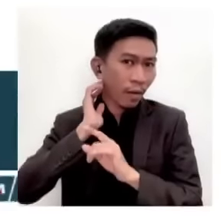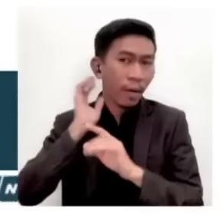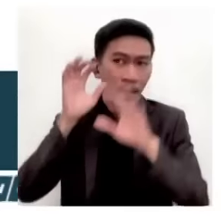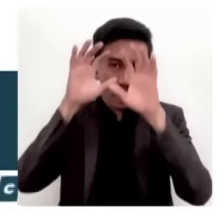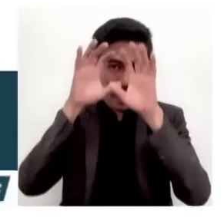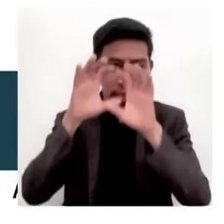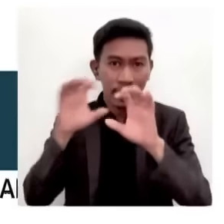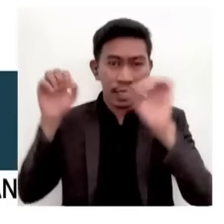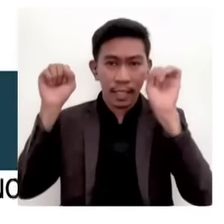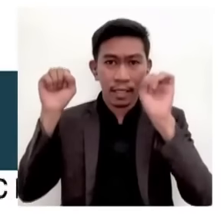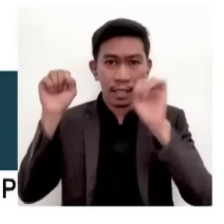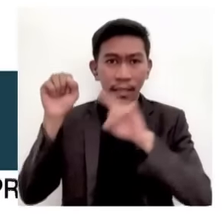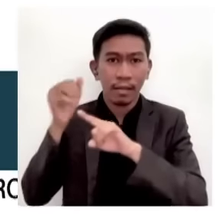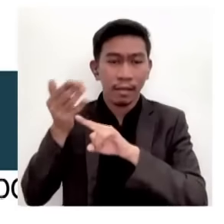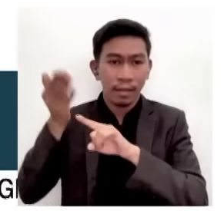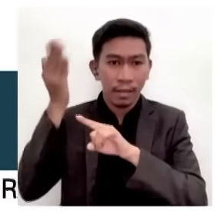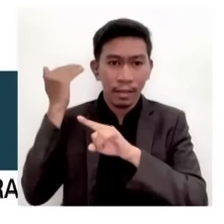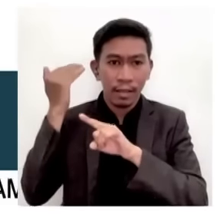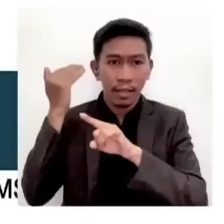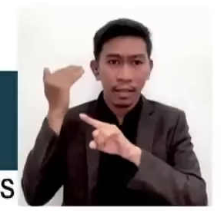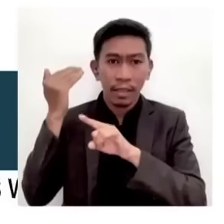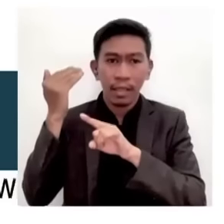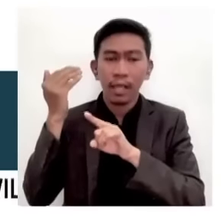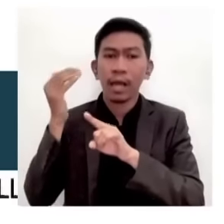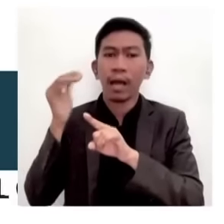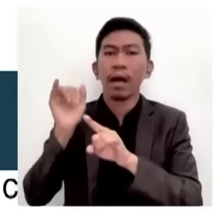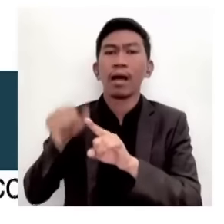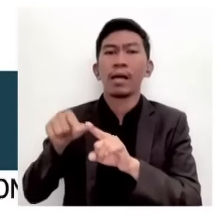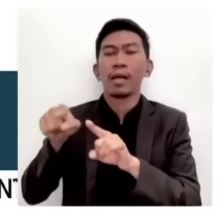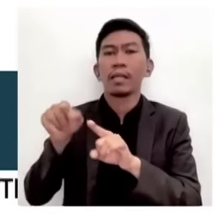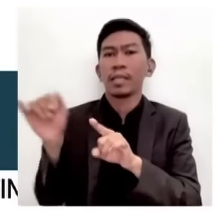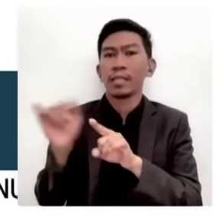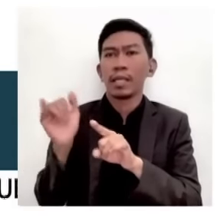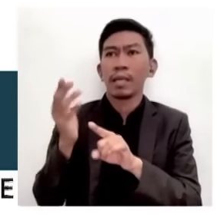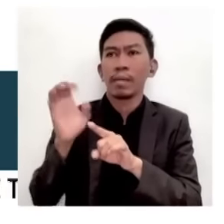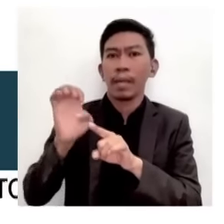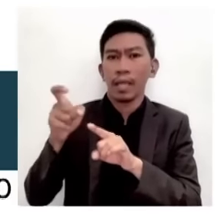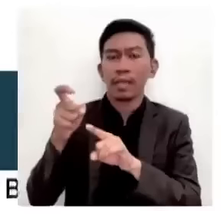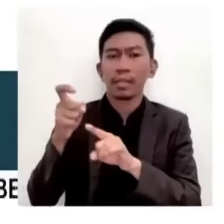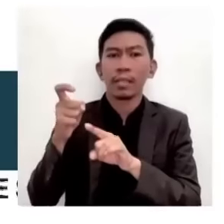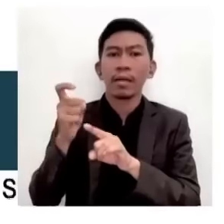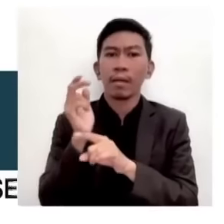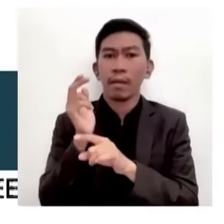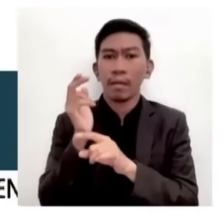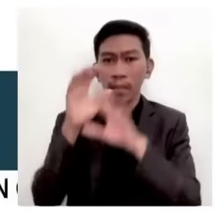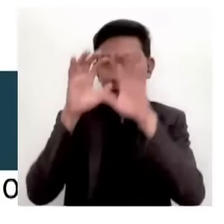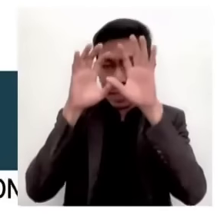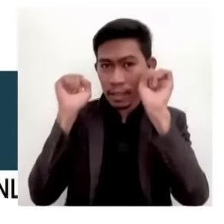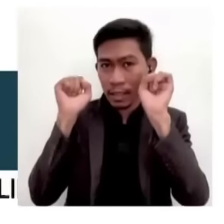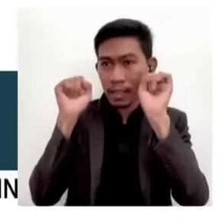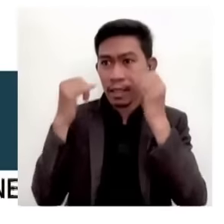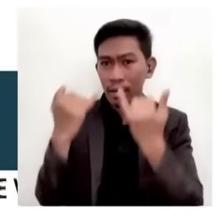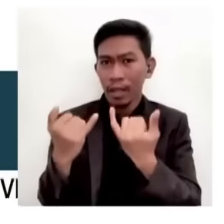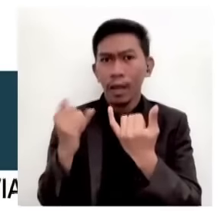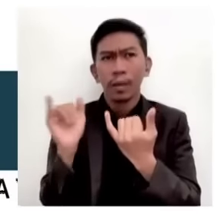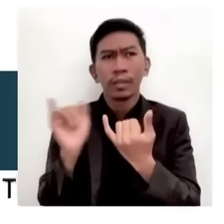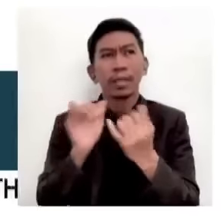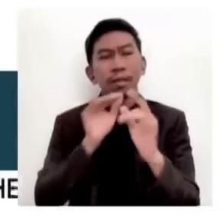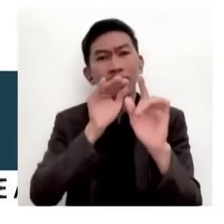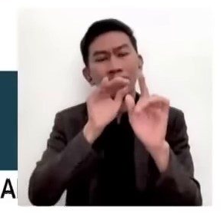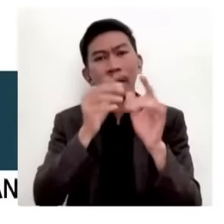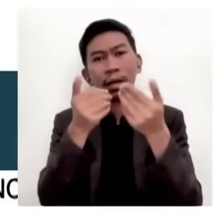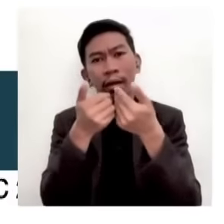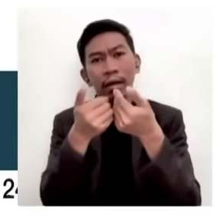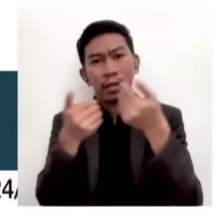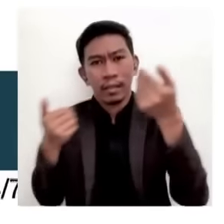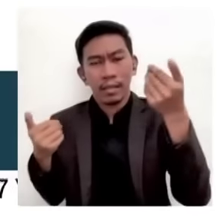Republic. And that same former president is now calling for the secession of Mindanao. Tell us,